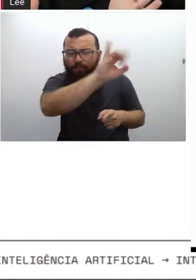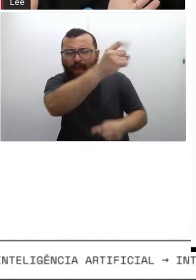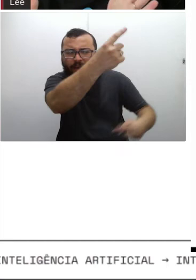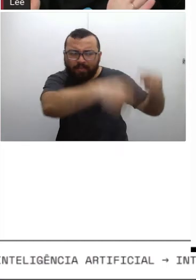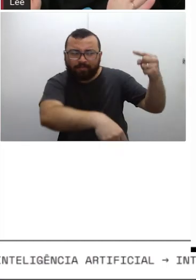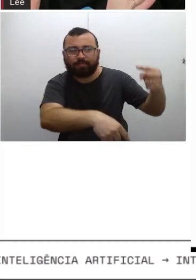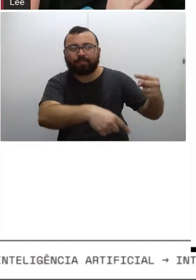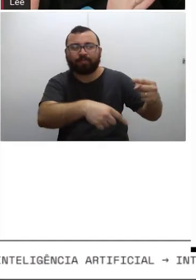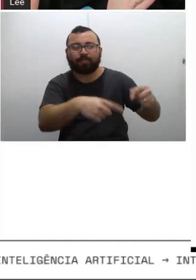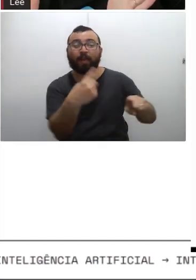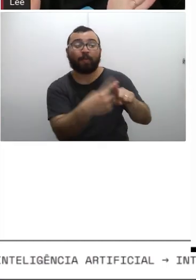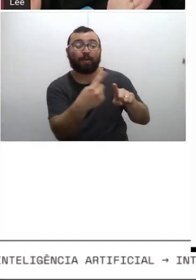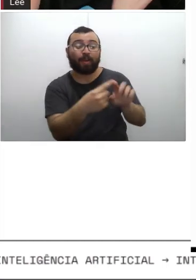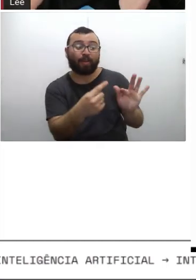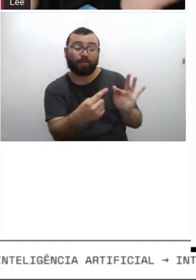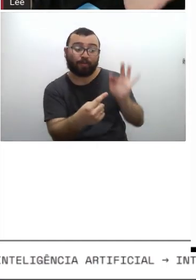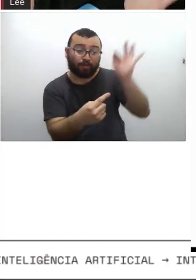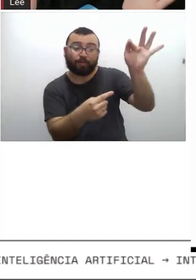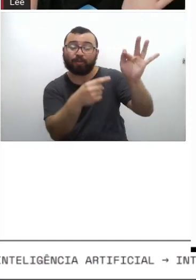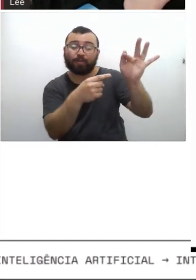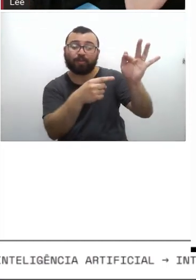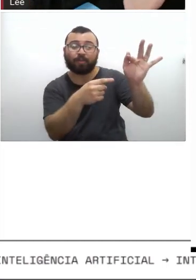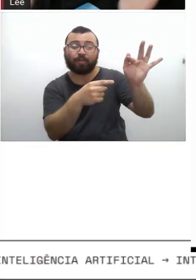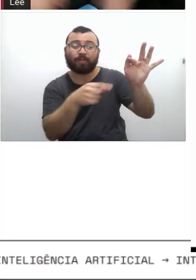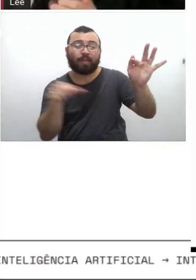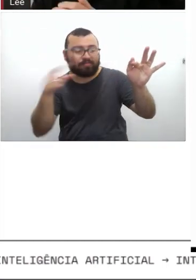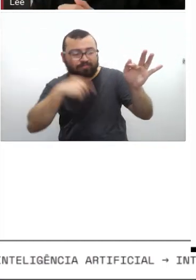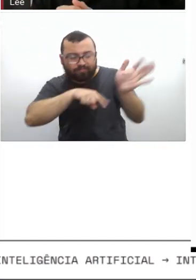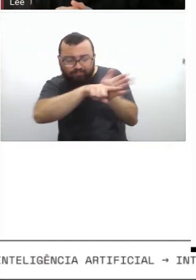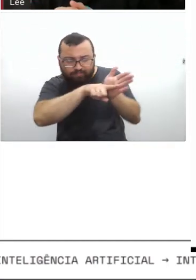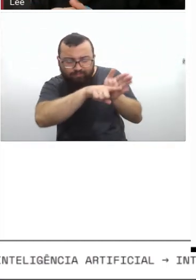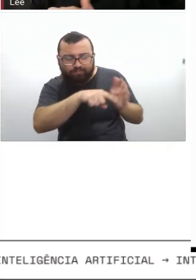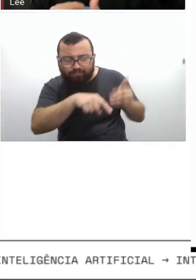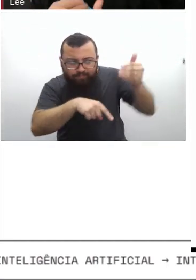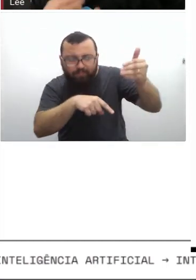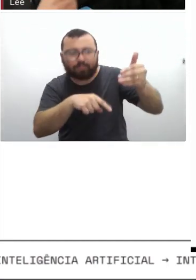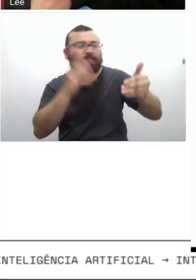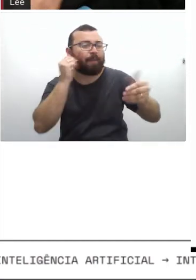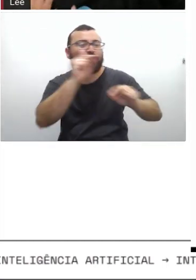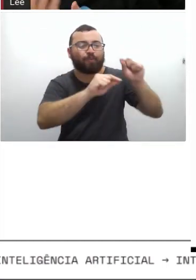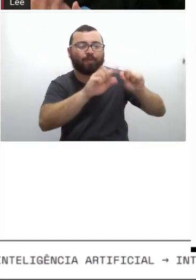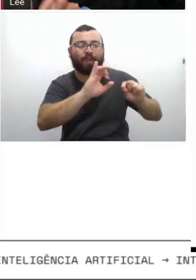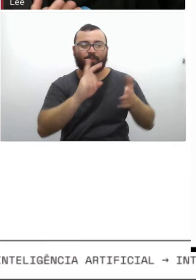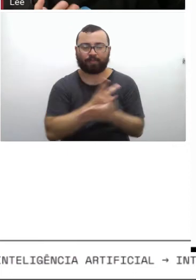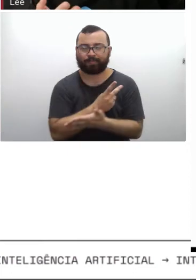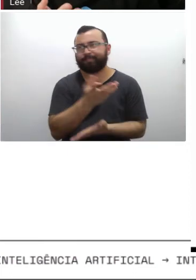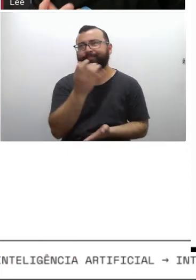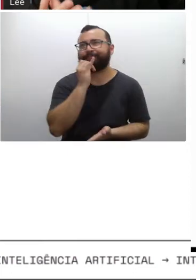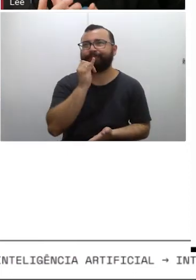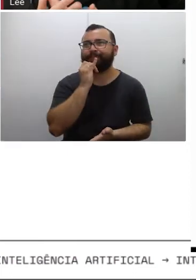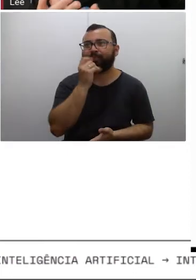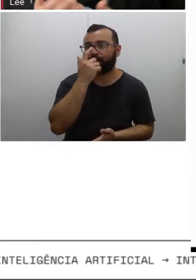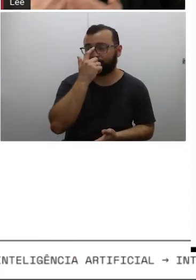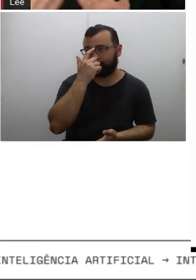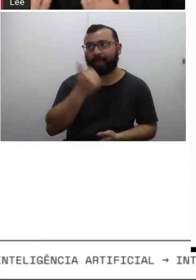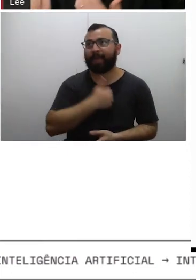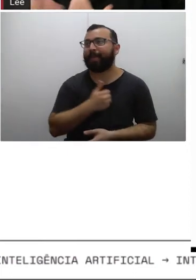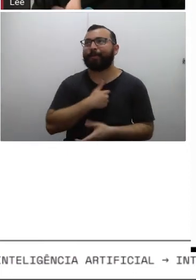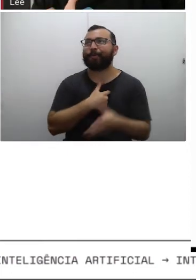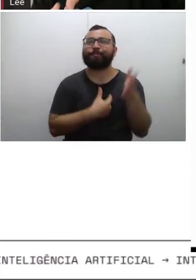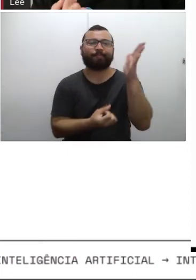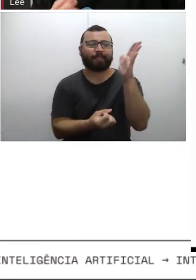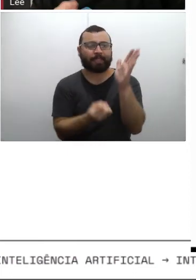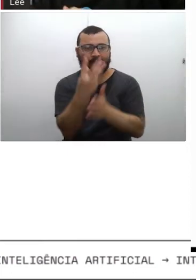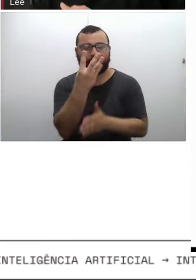feature wasn't developed, works as designed. So that means, for example, I created